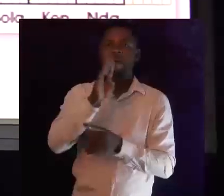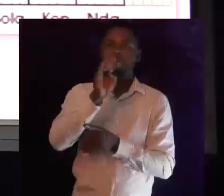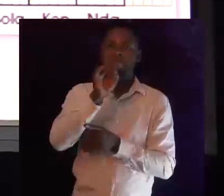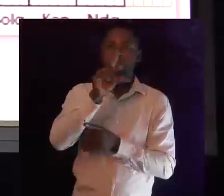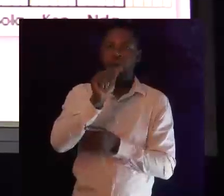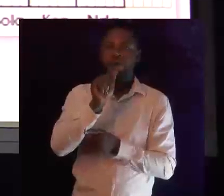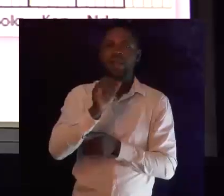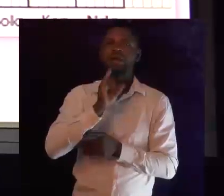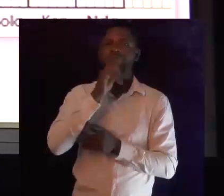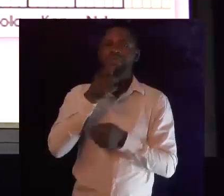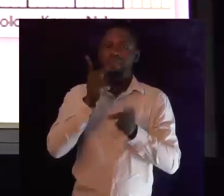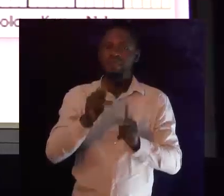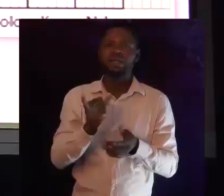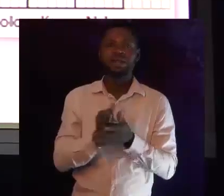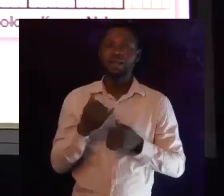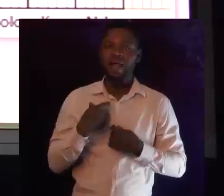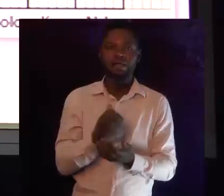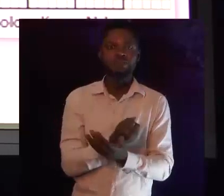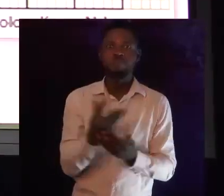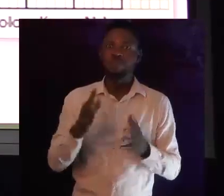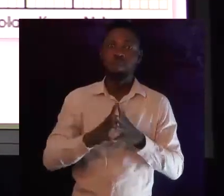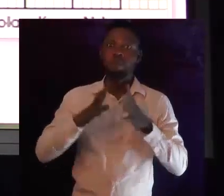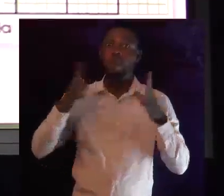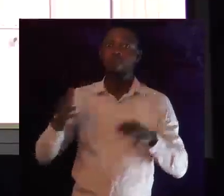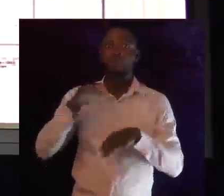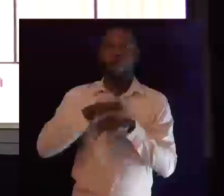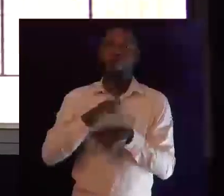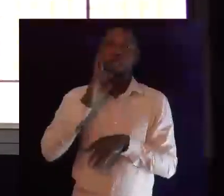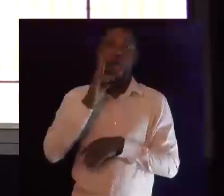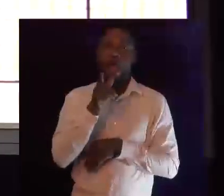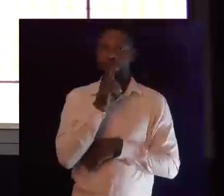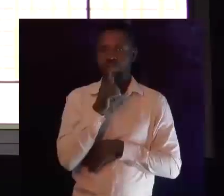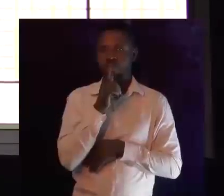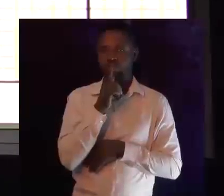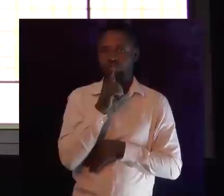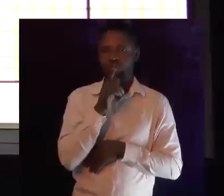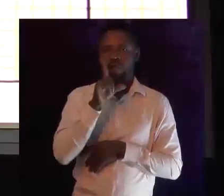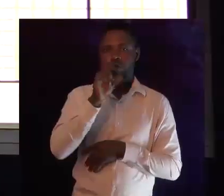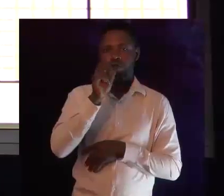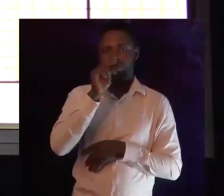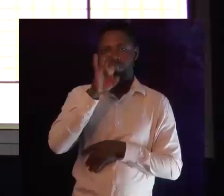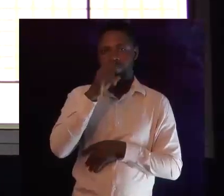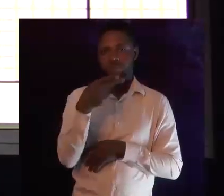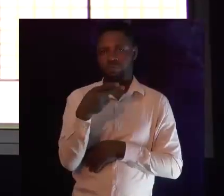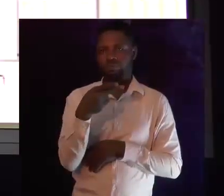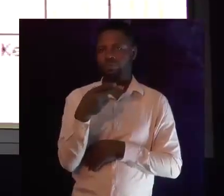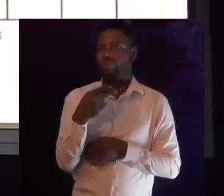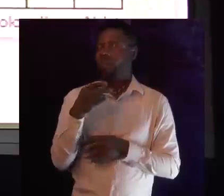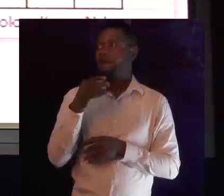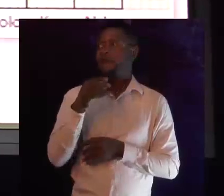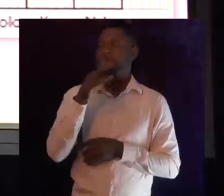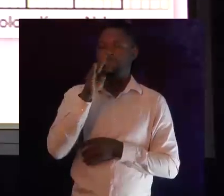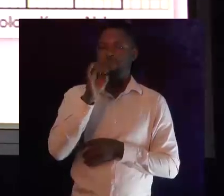is is the person that has spent the most on our lunch. We can zoom out now and we'll move